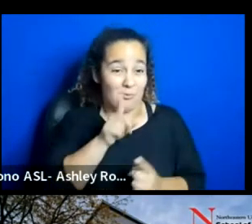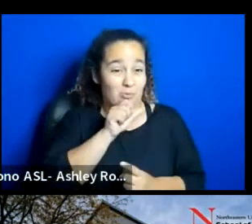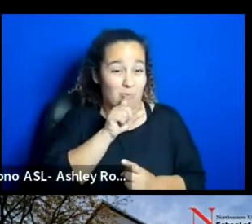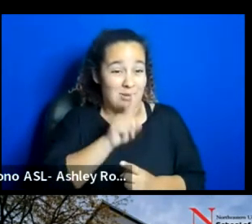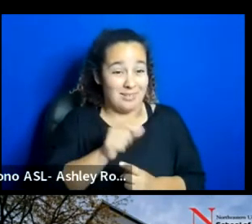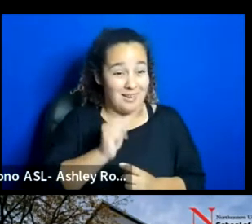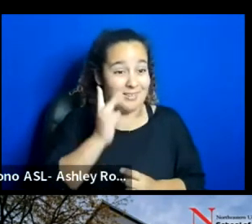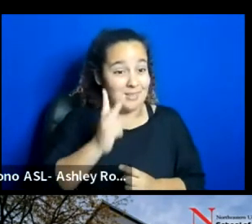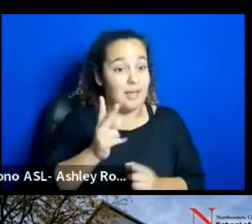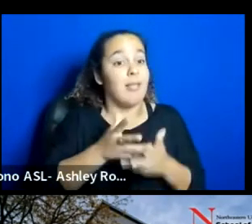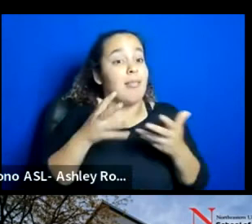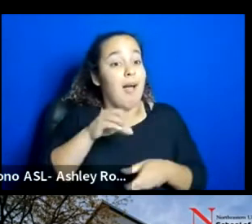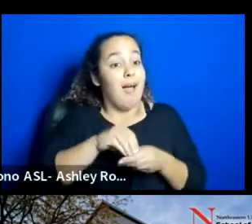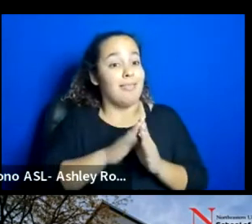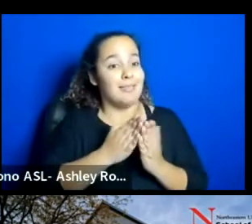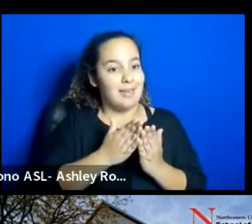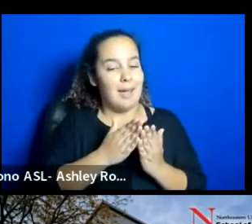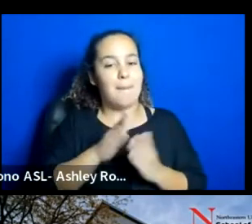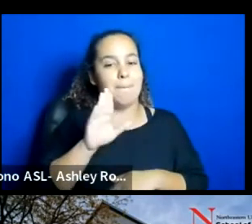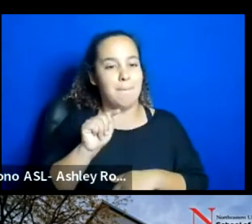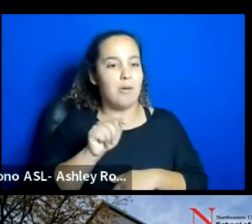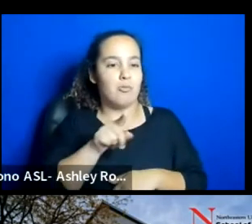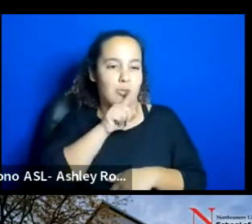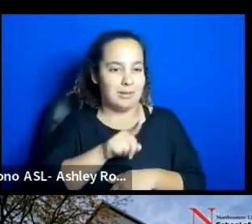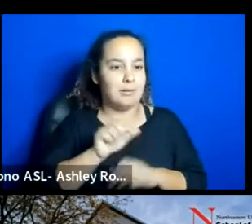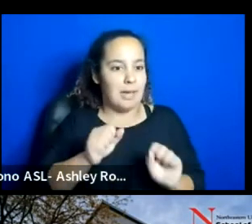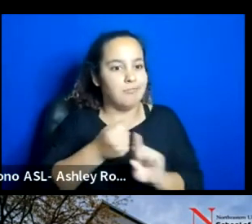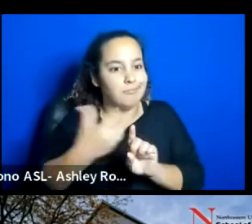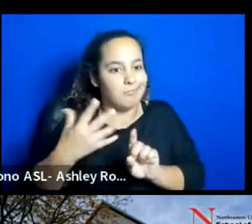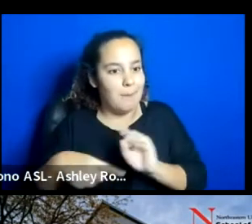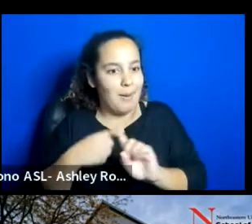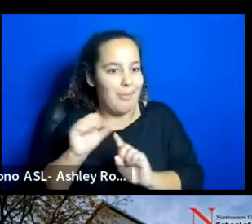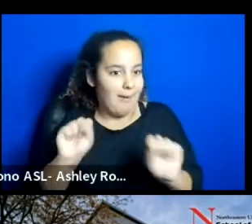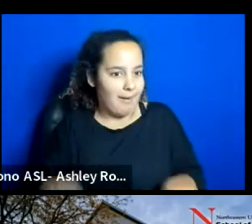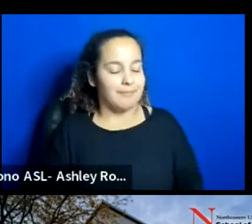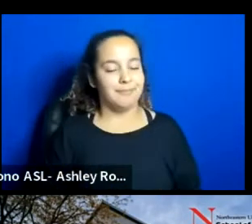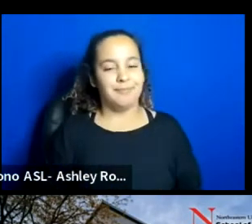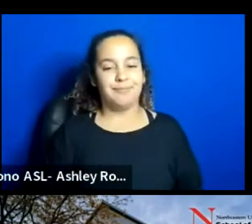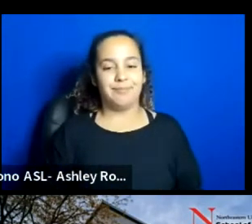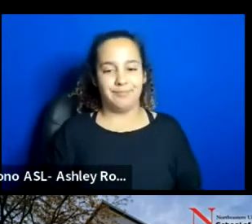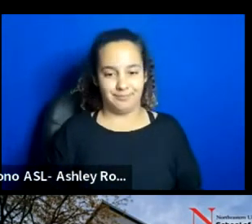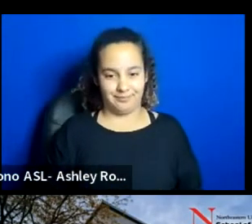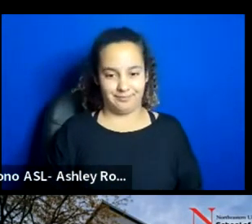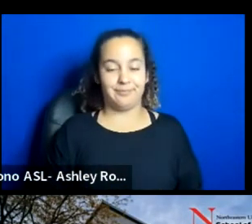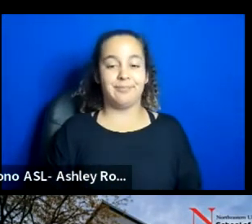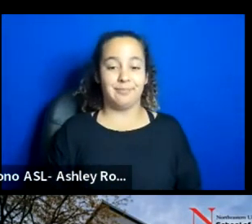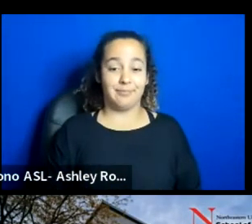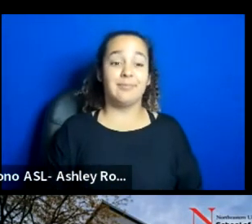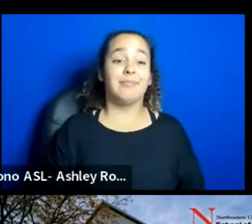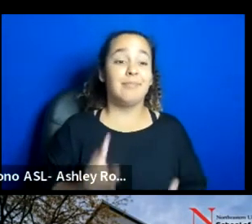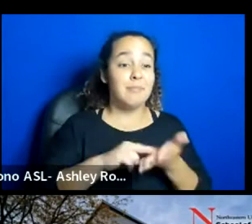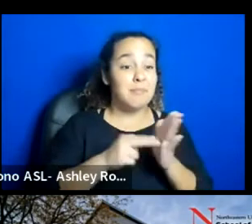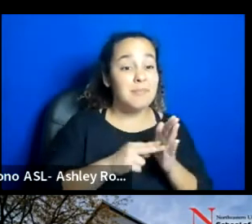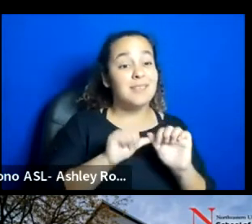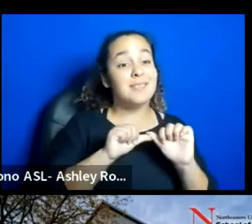through some of Bourdieu's writing on cultural intermediaries. And these are the agents and the lawyers, the publishers, the accountants, the